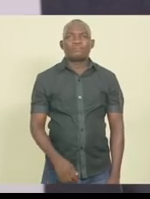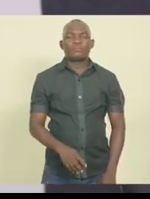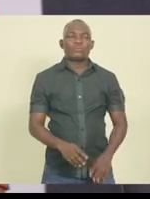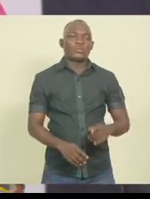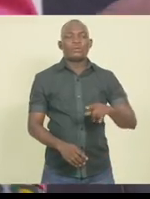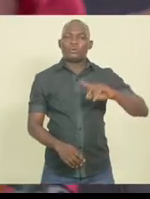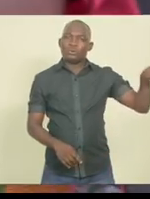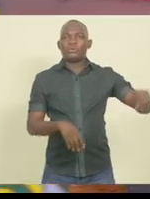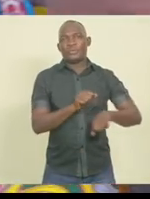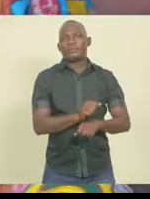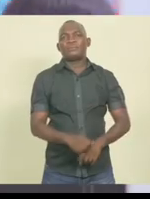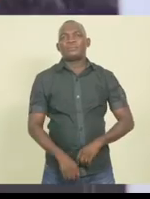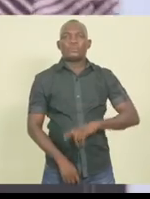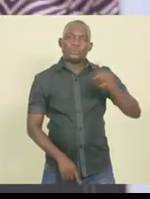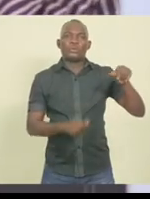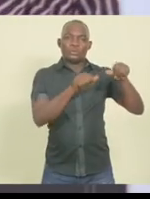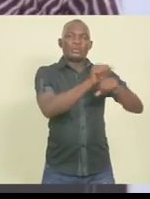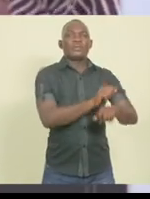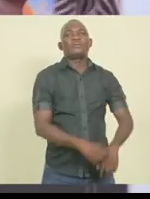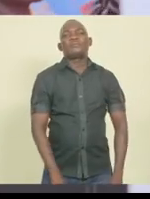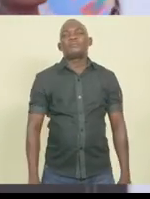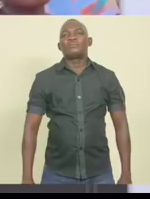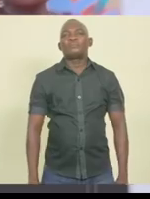Just get back to work.